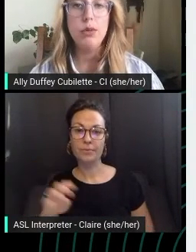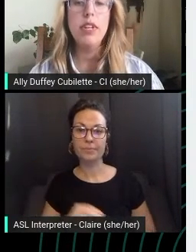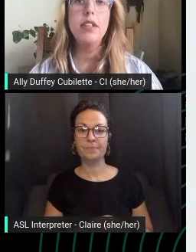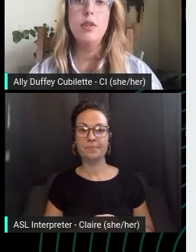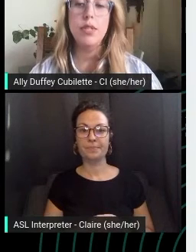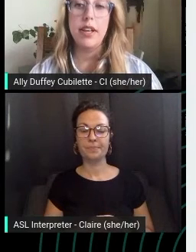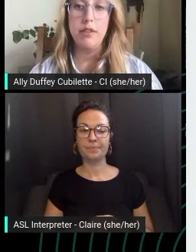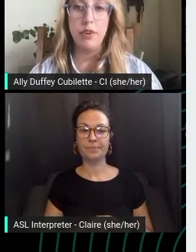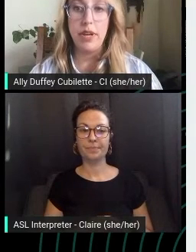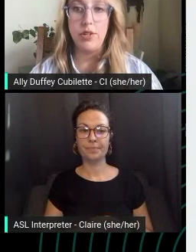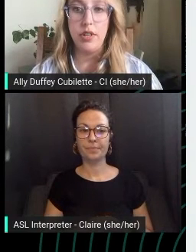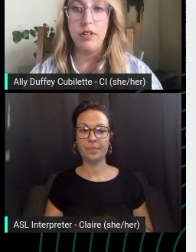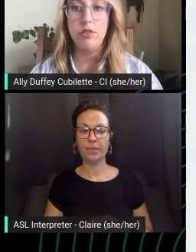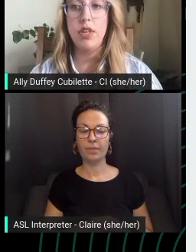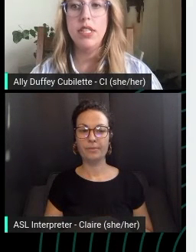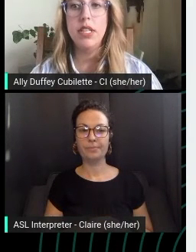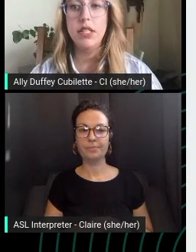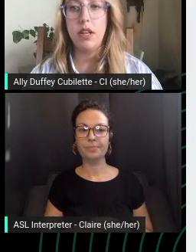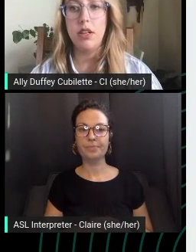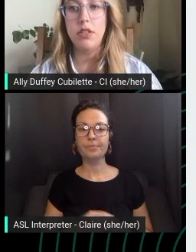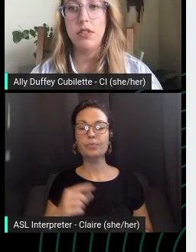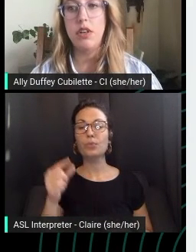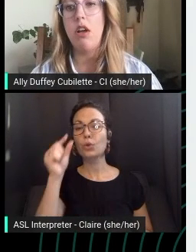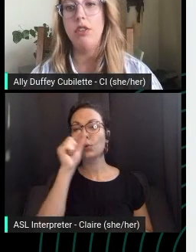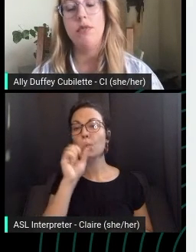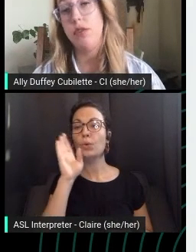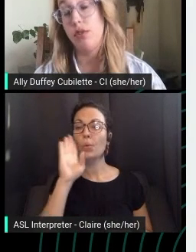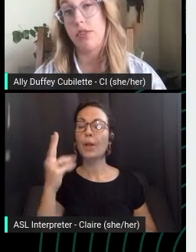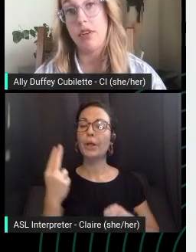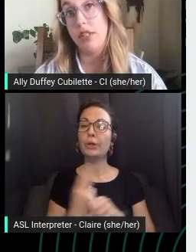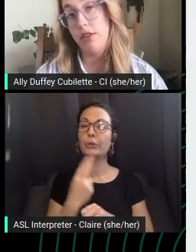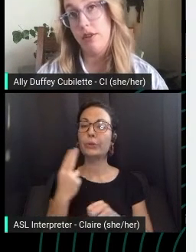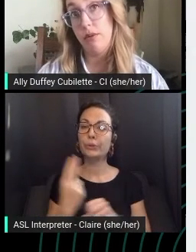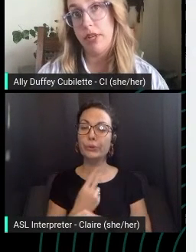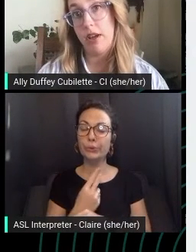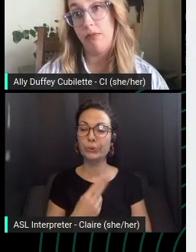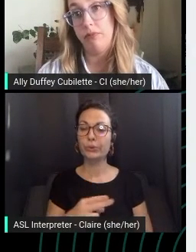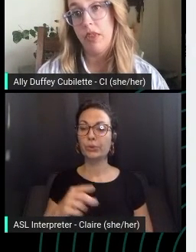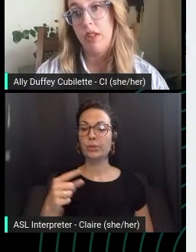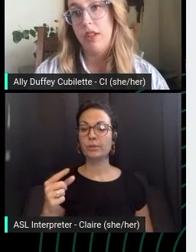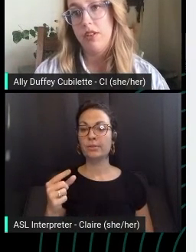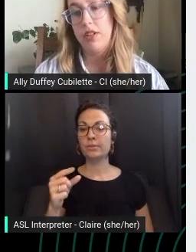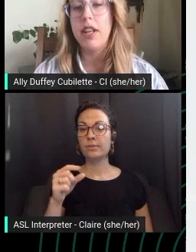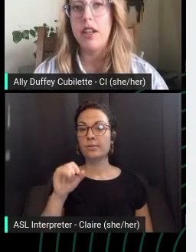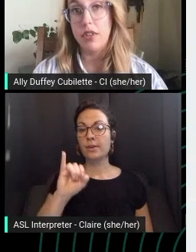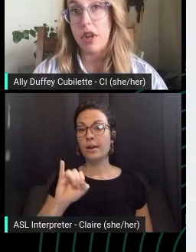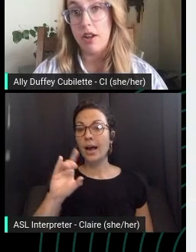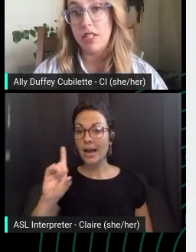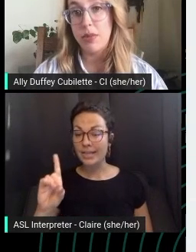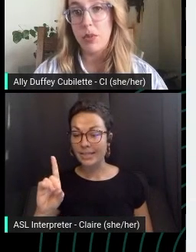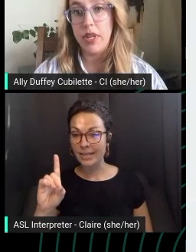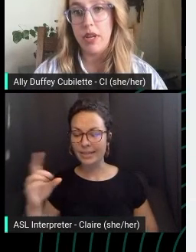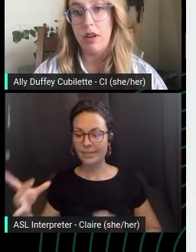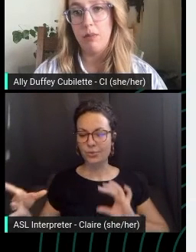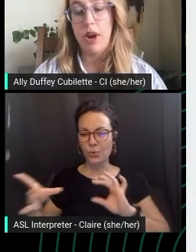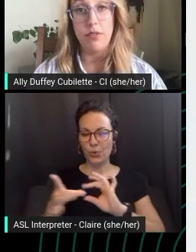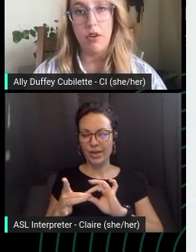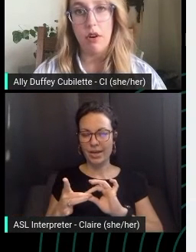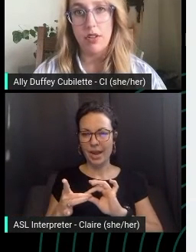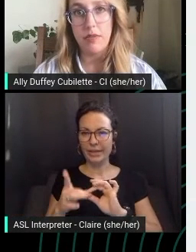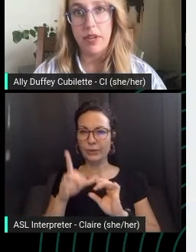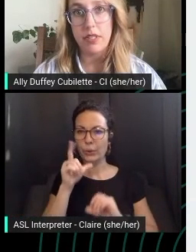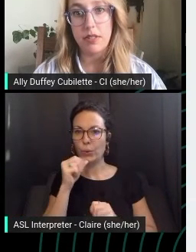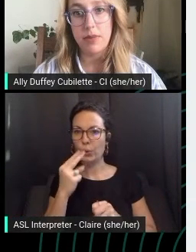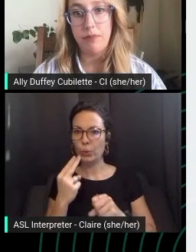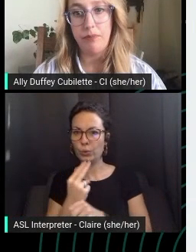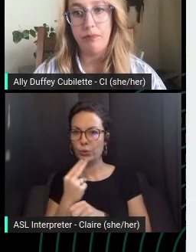is Google can use that information just like it does the knowledge of users logged into their Google account to connect the dots between browsing